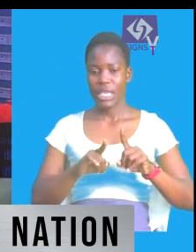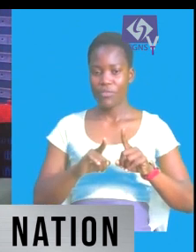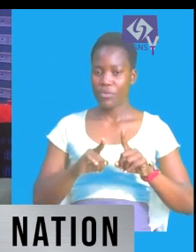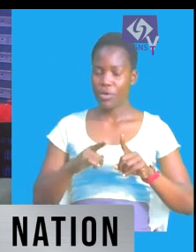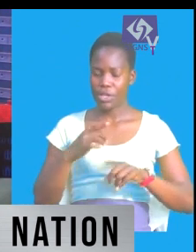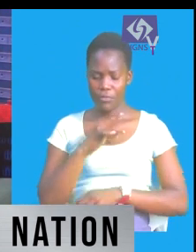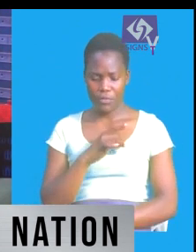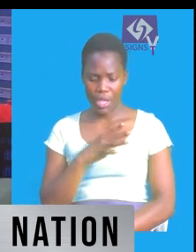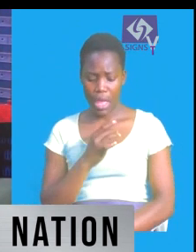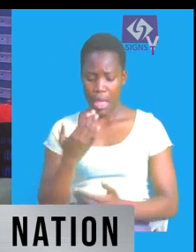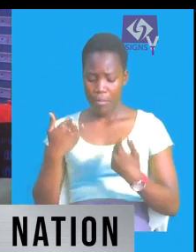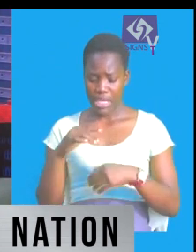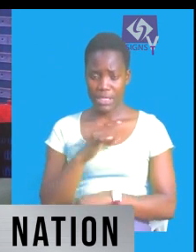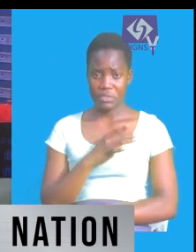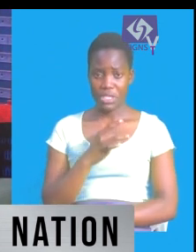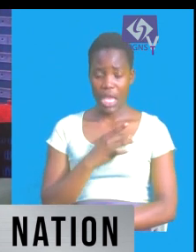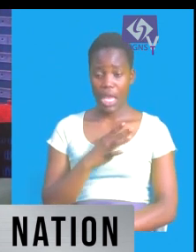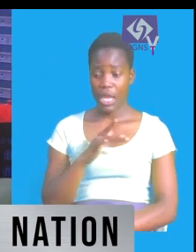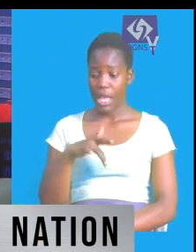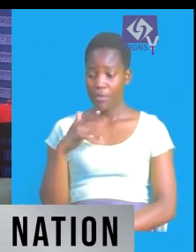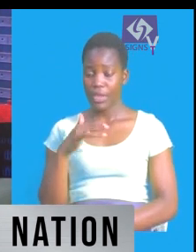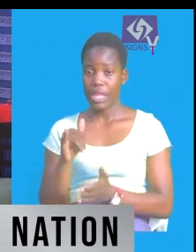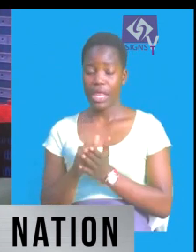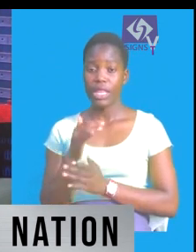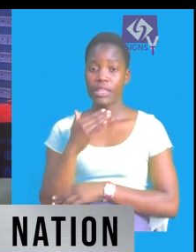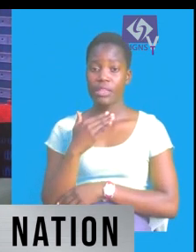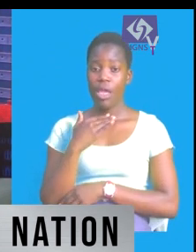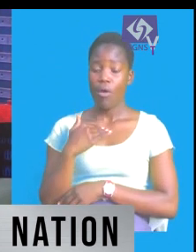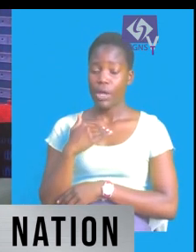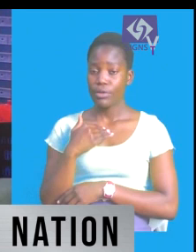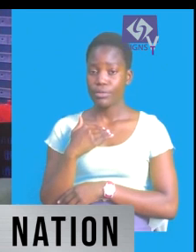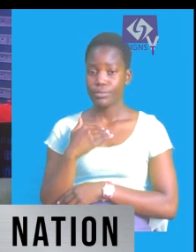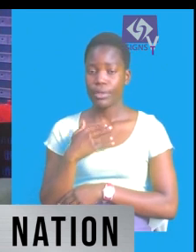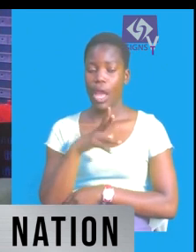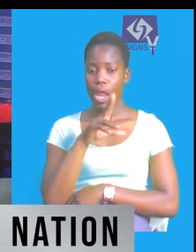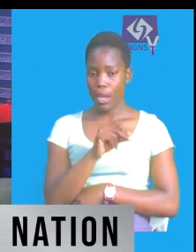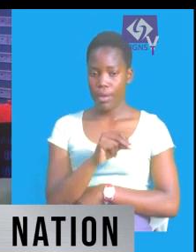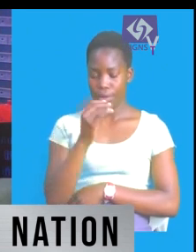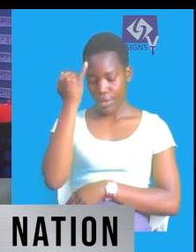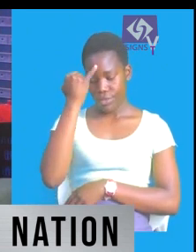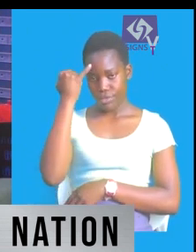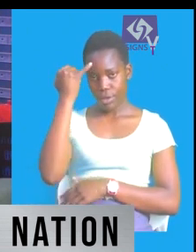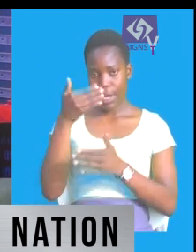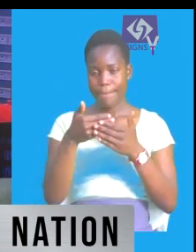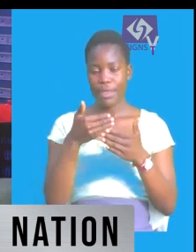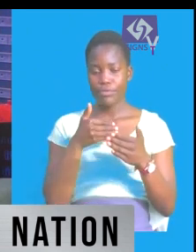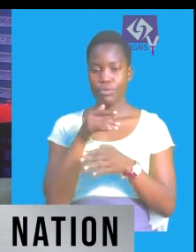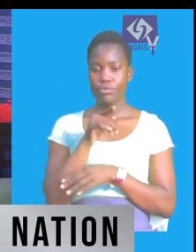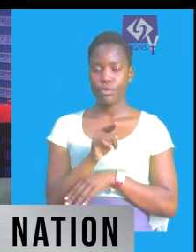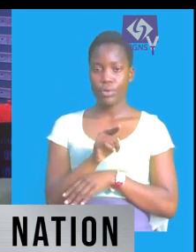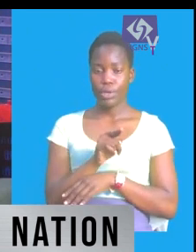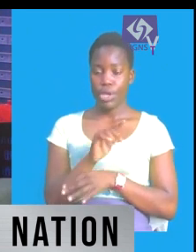hey, and well, he was feeling like they want to jump at him. Well, Jonah, before you become